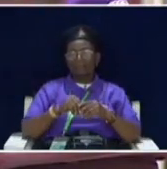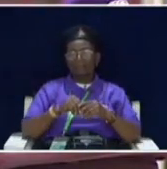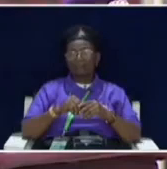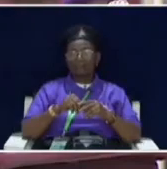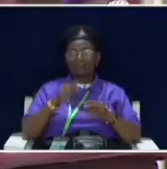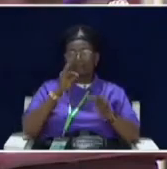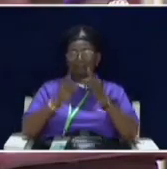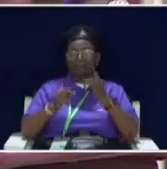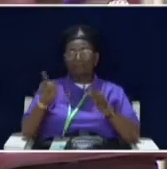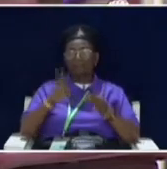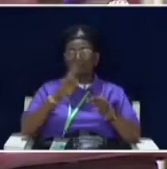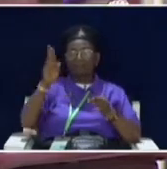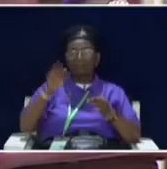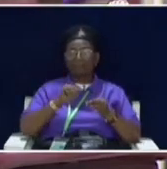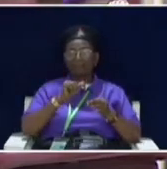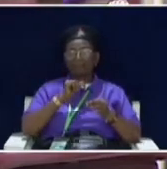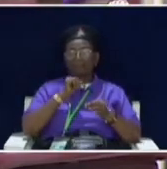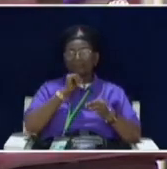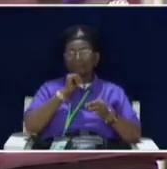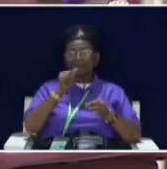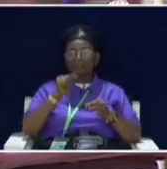If you are not a witch,